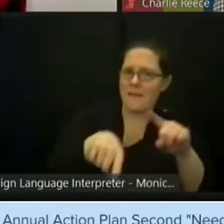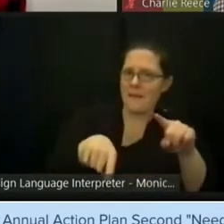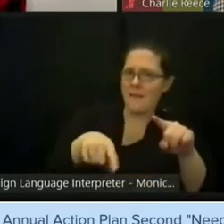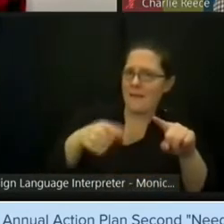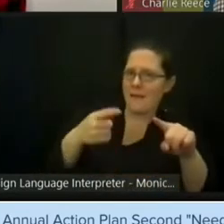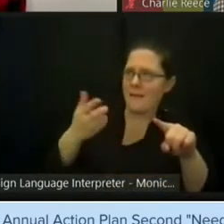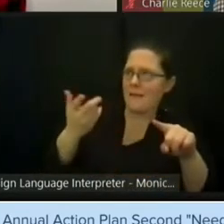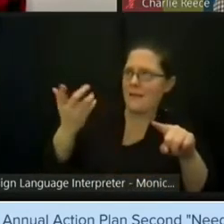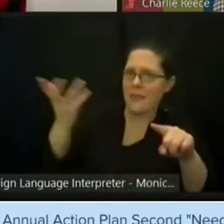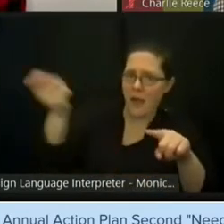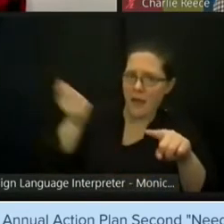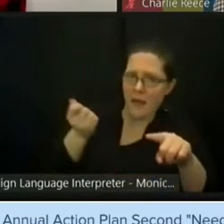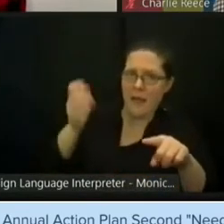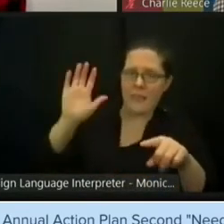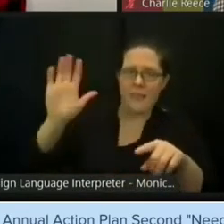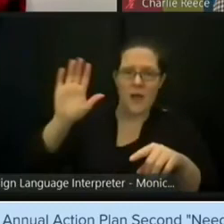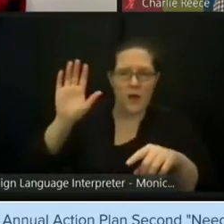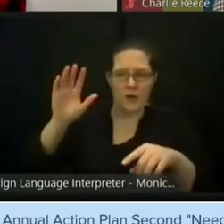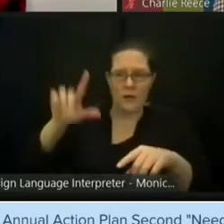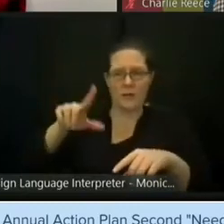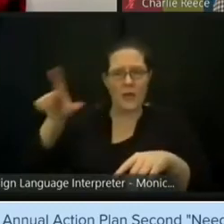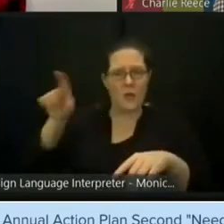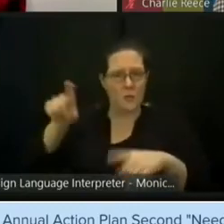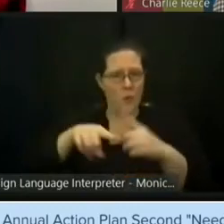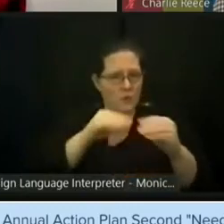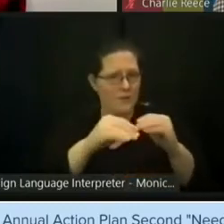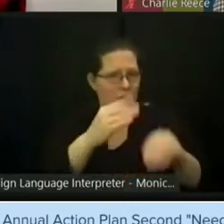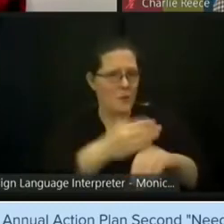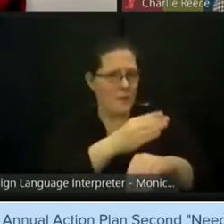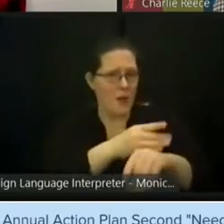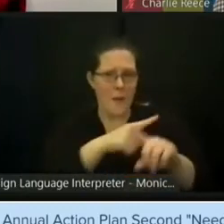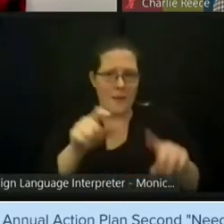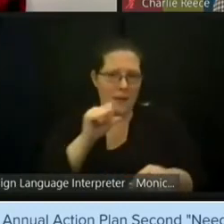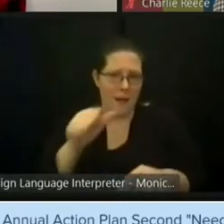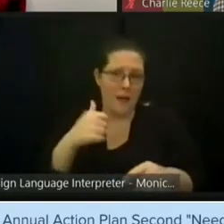legally required to make or to recognize the collective bargaining of tenants.